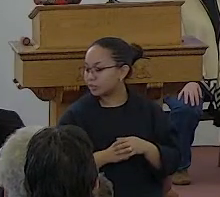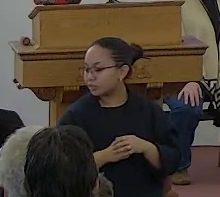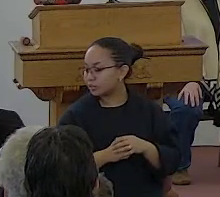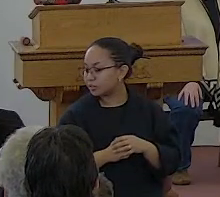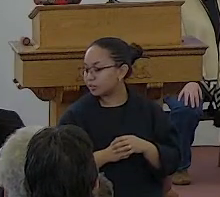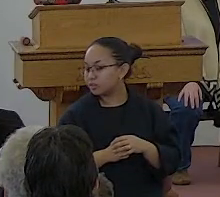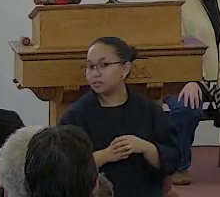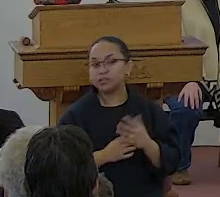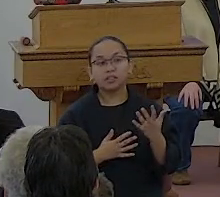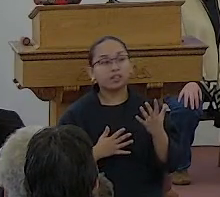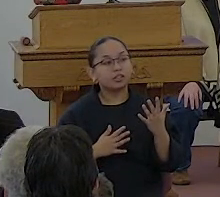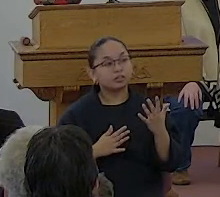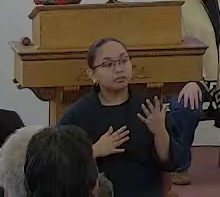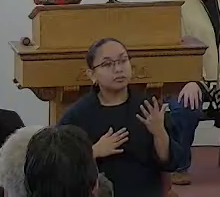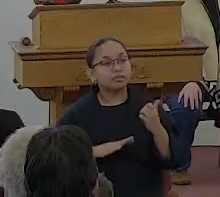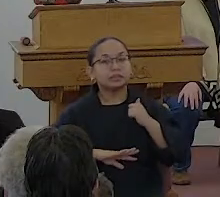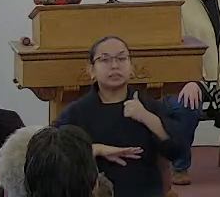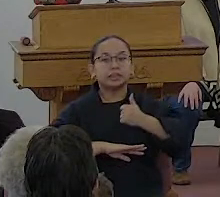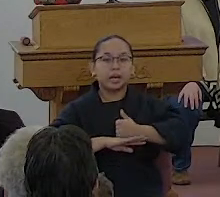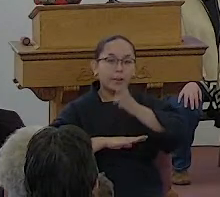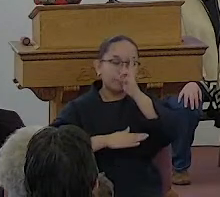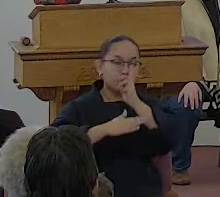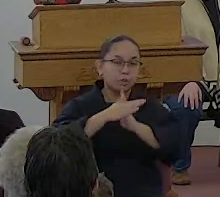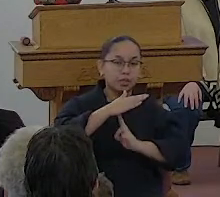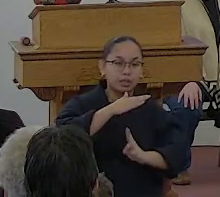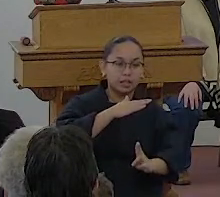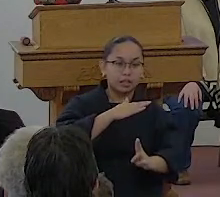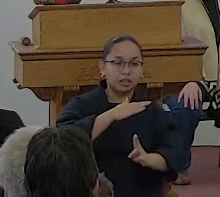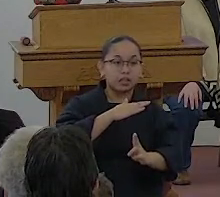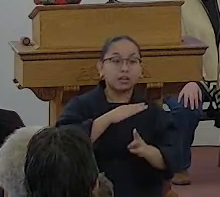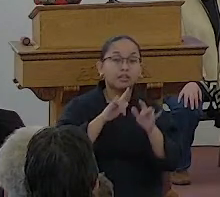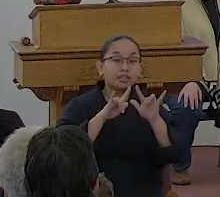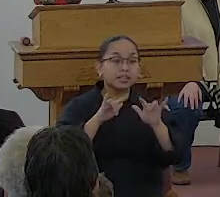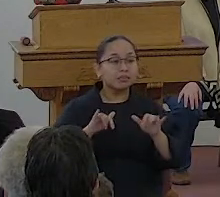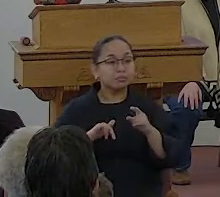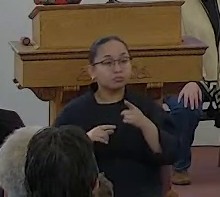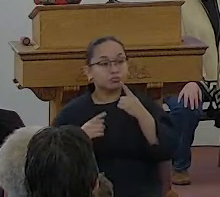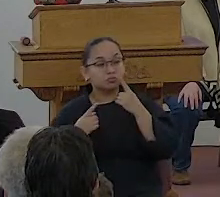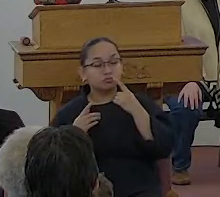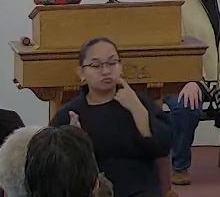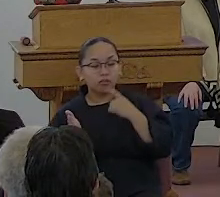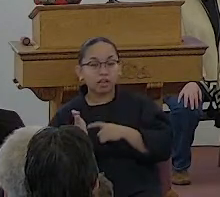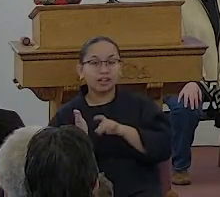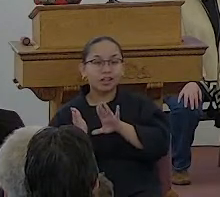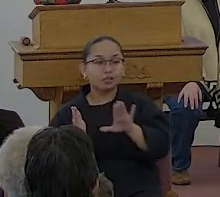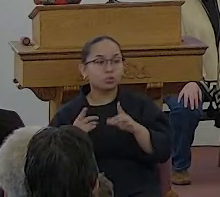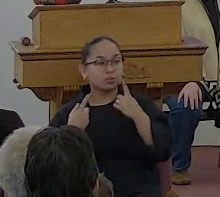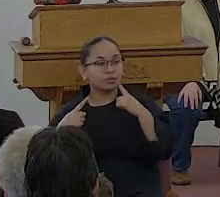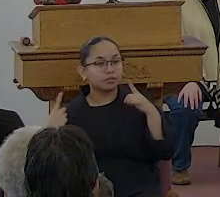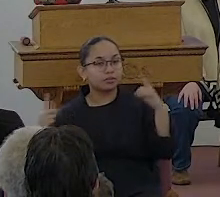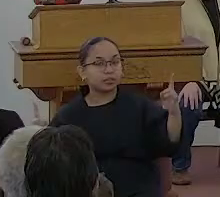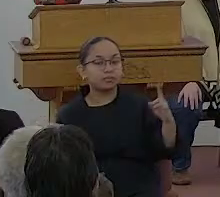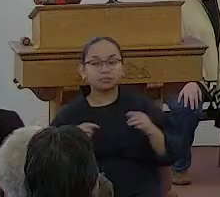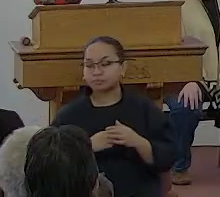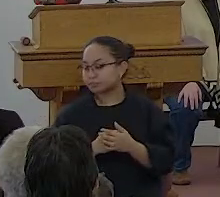Cultivate humility even as you recognize your own accomplishments.